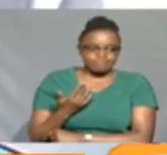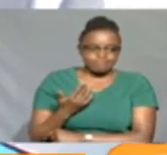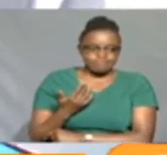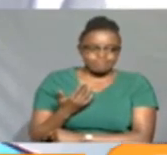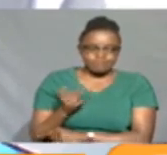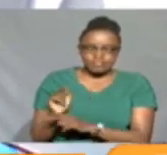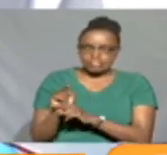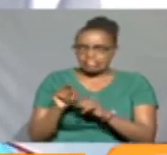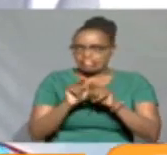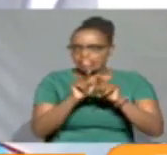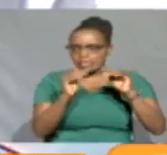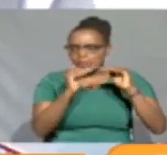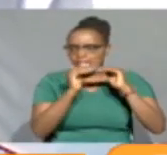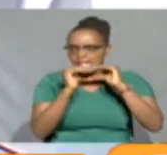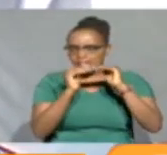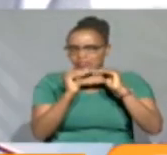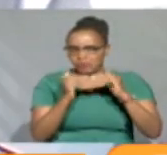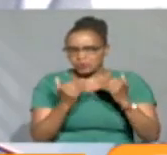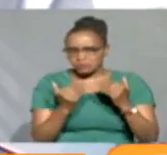with the level of